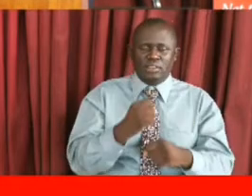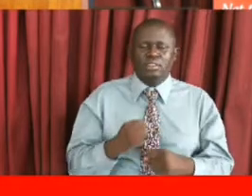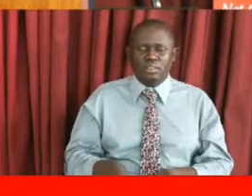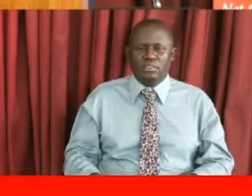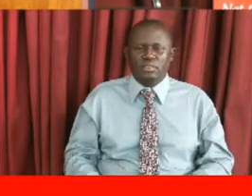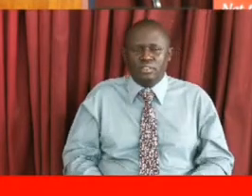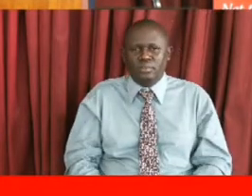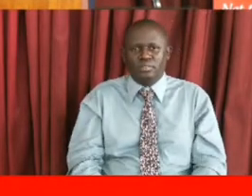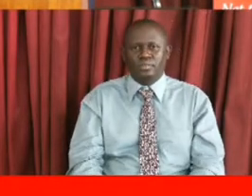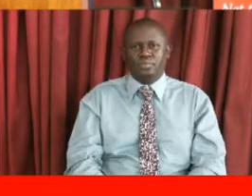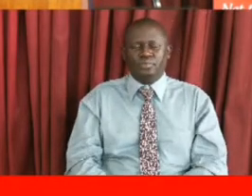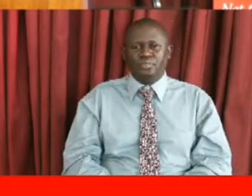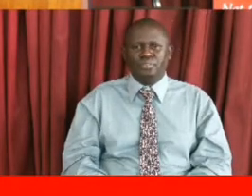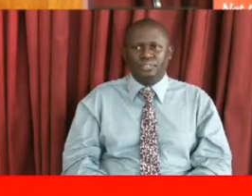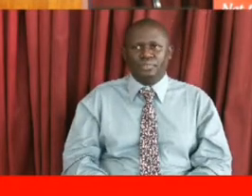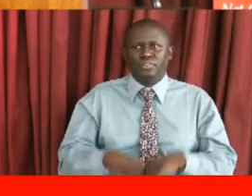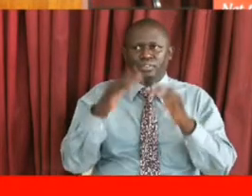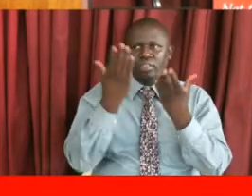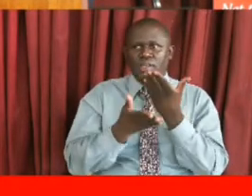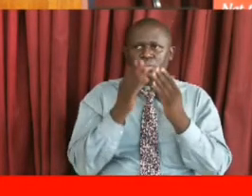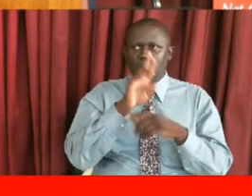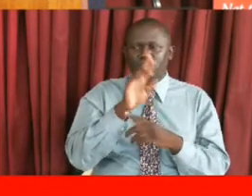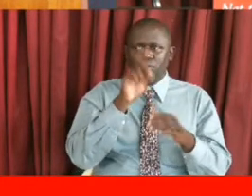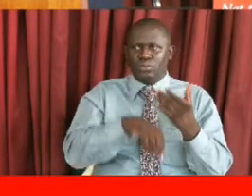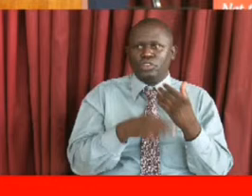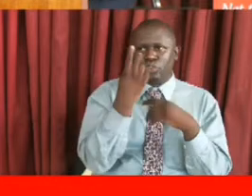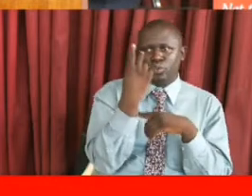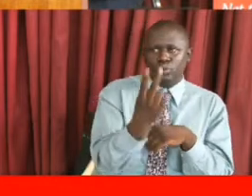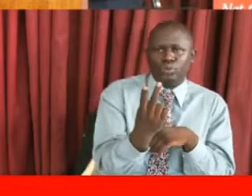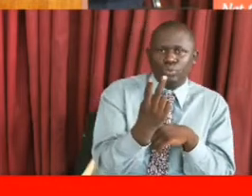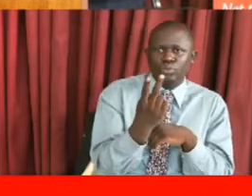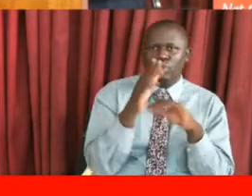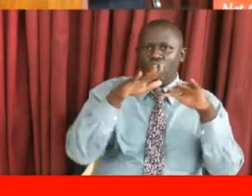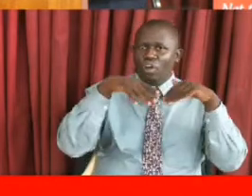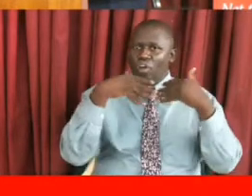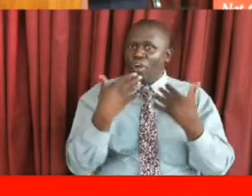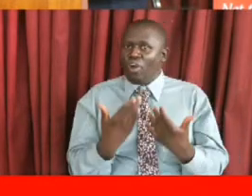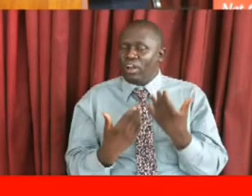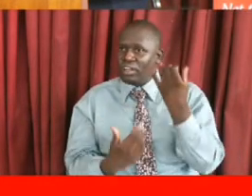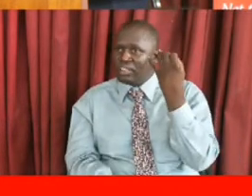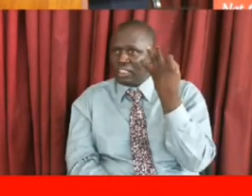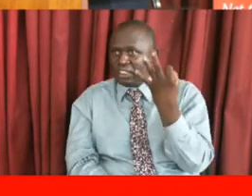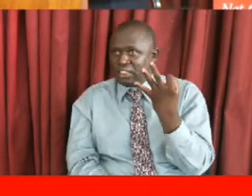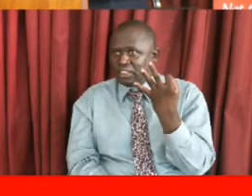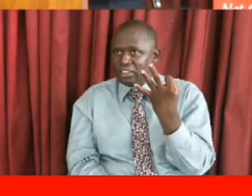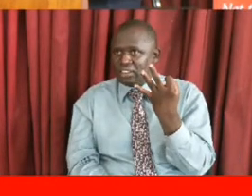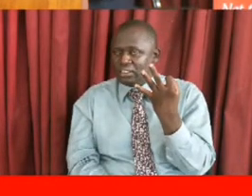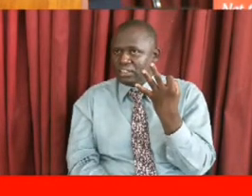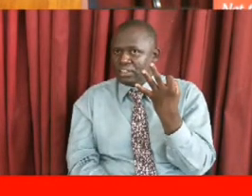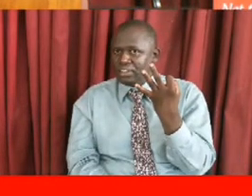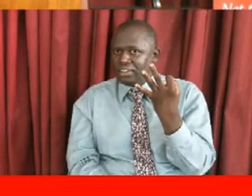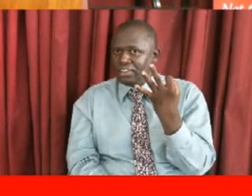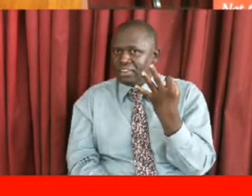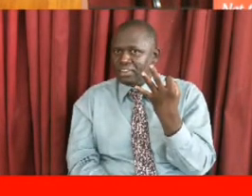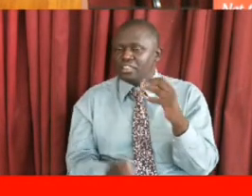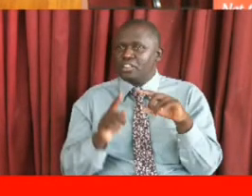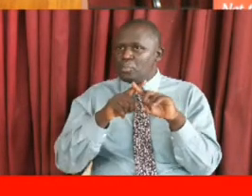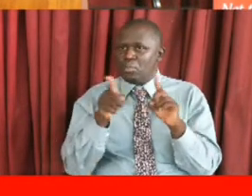name he might use two or three titles but he hasn't got any